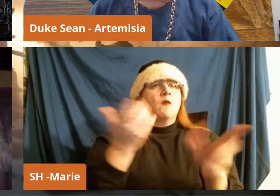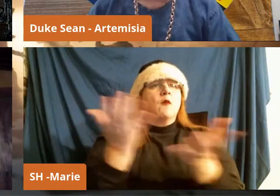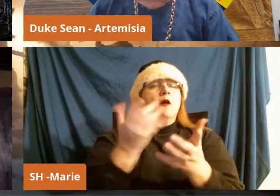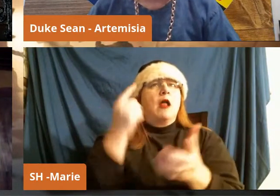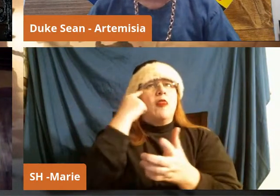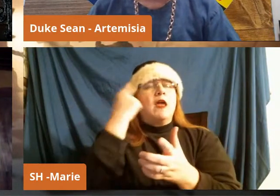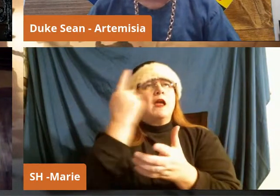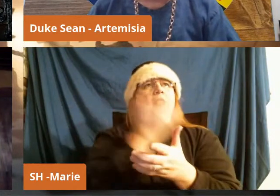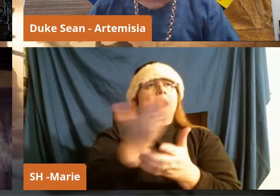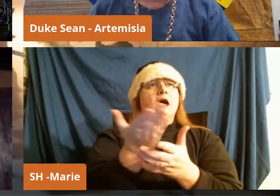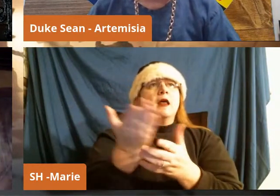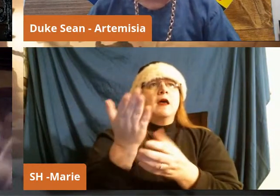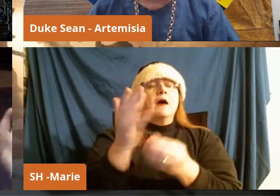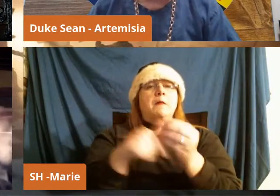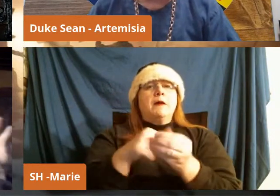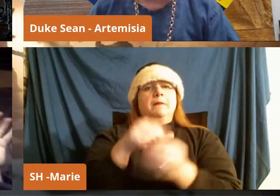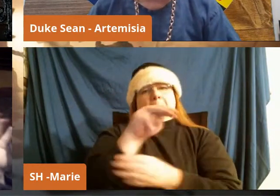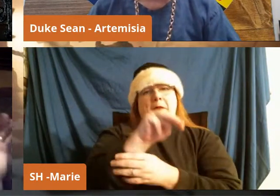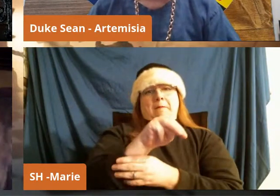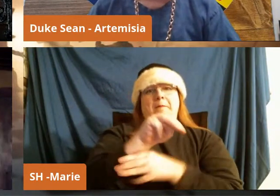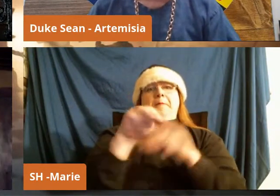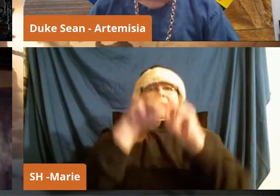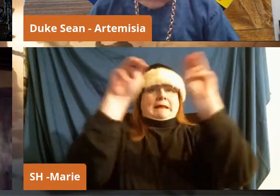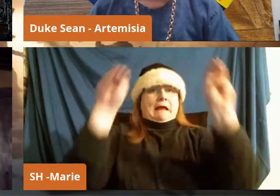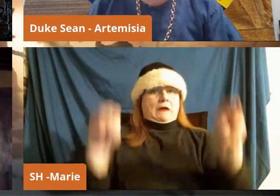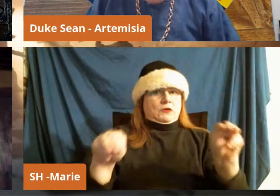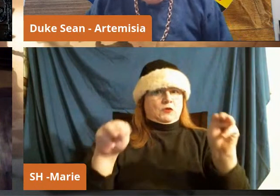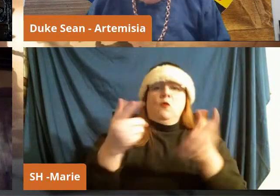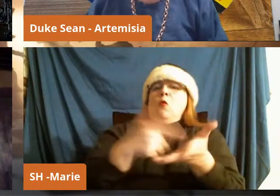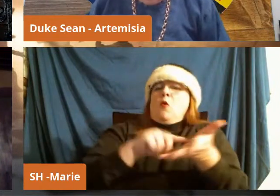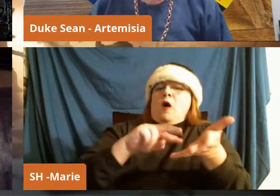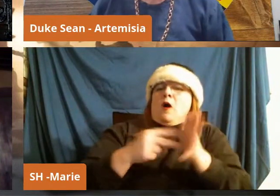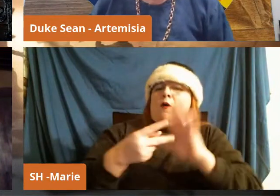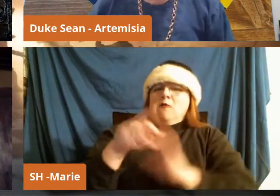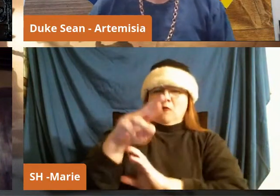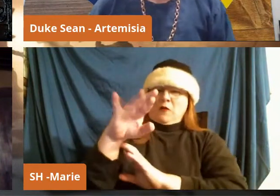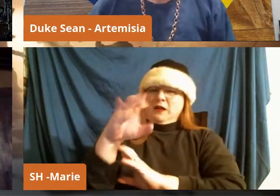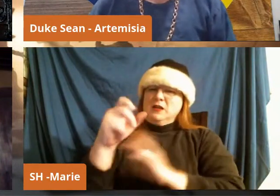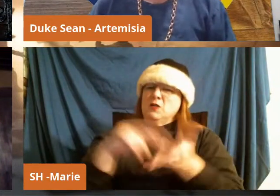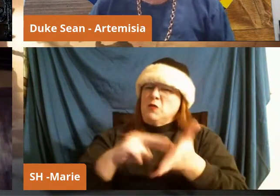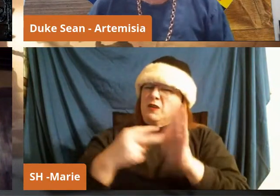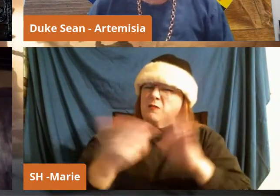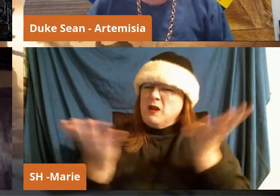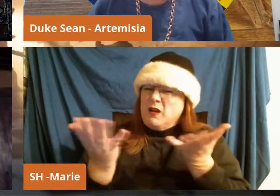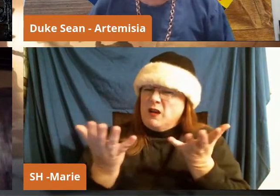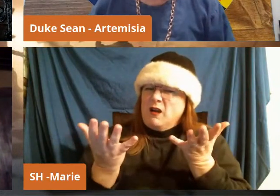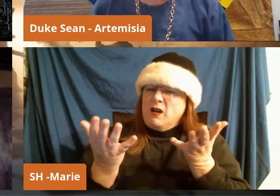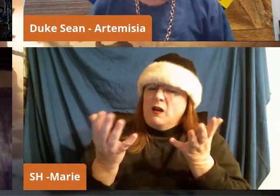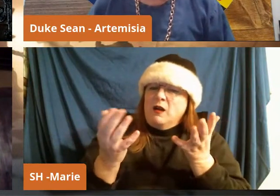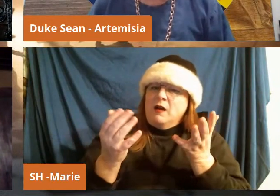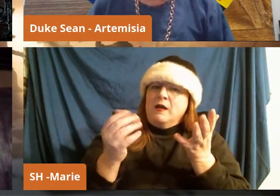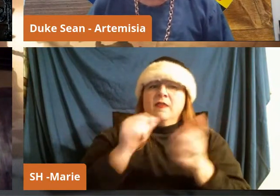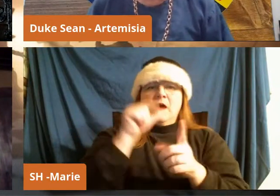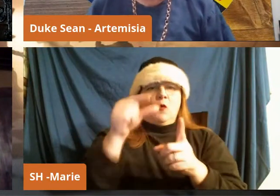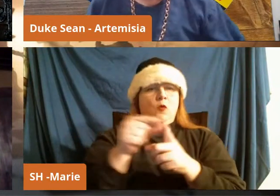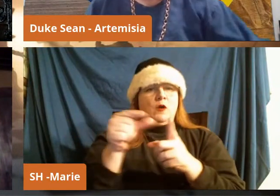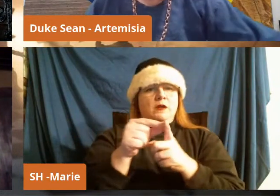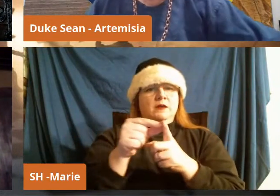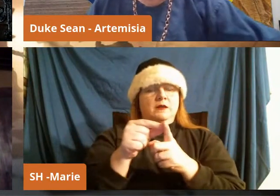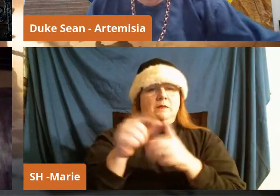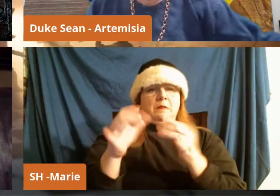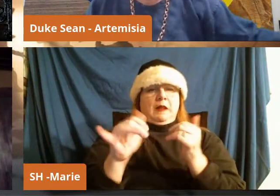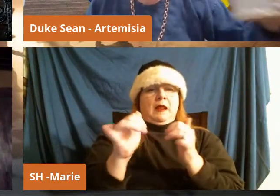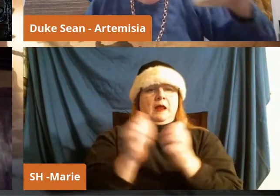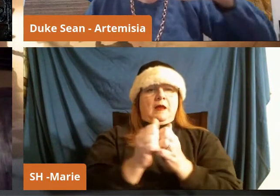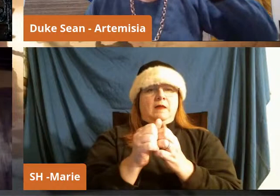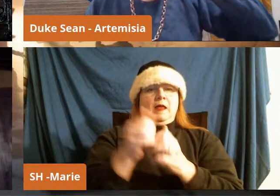about, McDonald's these days. You have a McDonald's franchise. That use actually did not come into play until